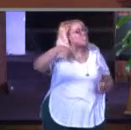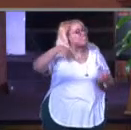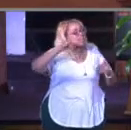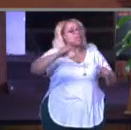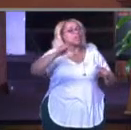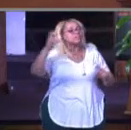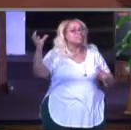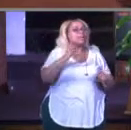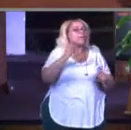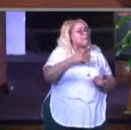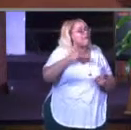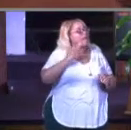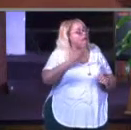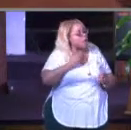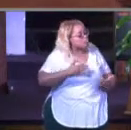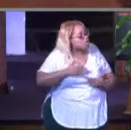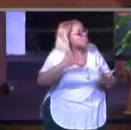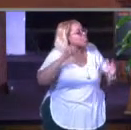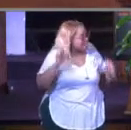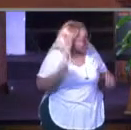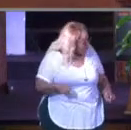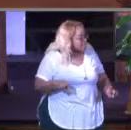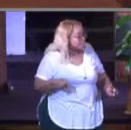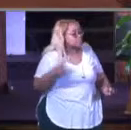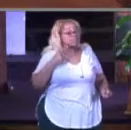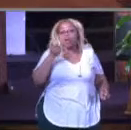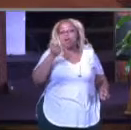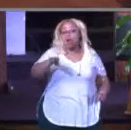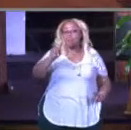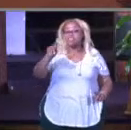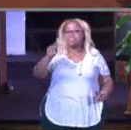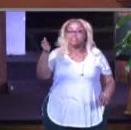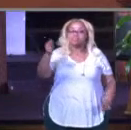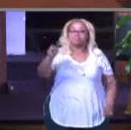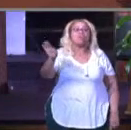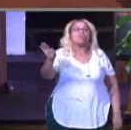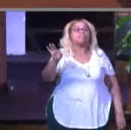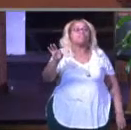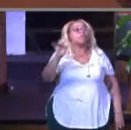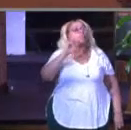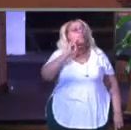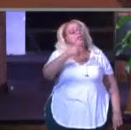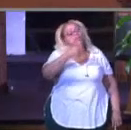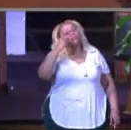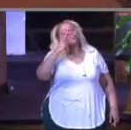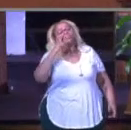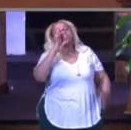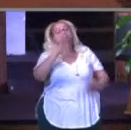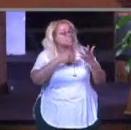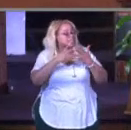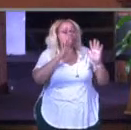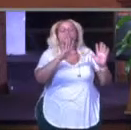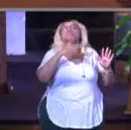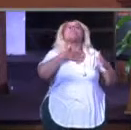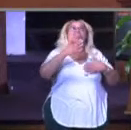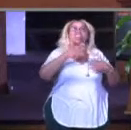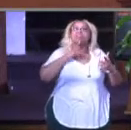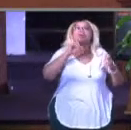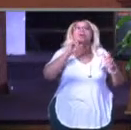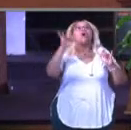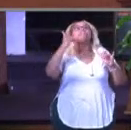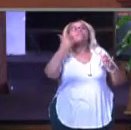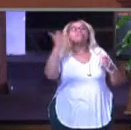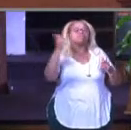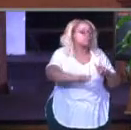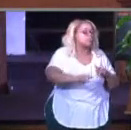we can take back our breath. We can turn off the TV and breathe. We can pull away from a hectic schedule and breathe. We can get